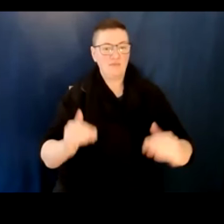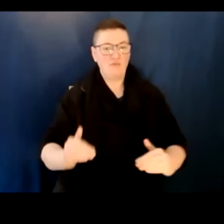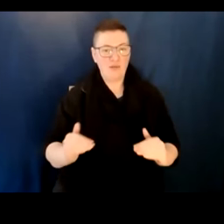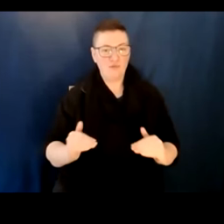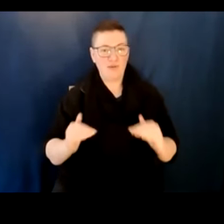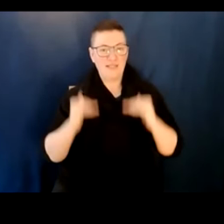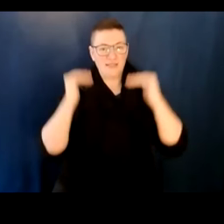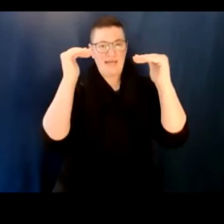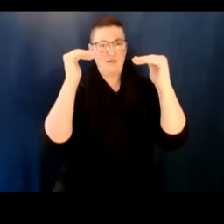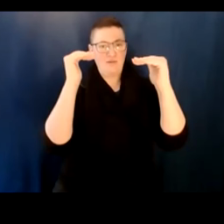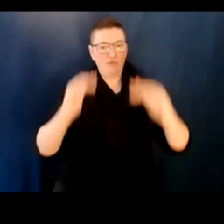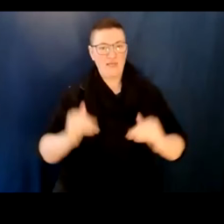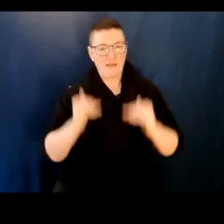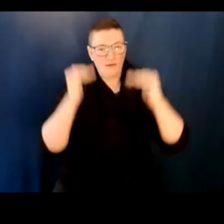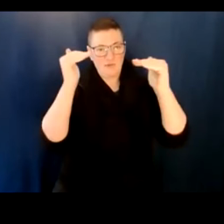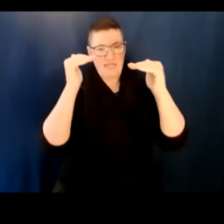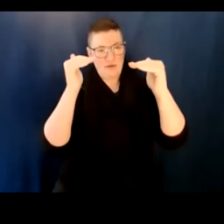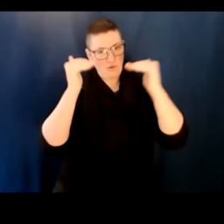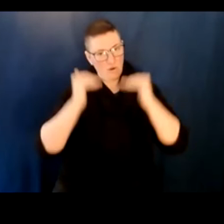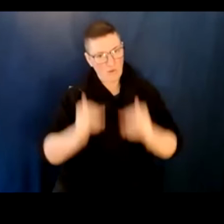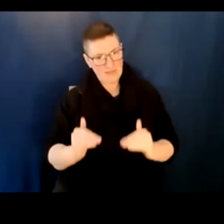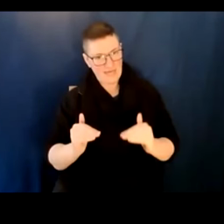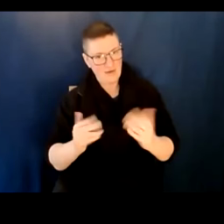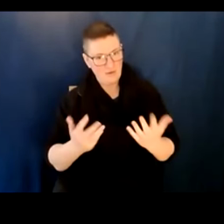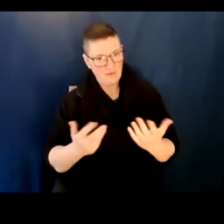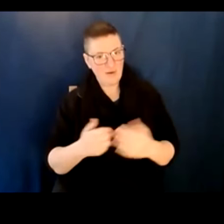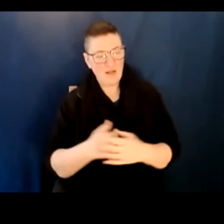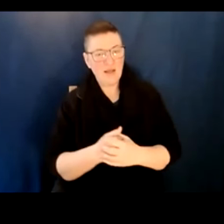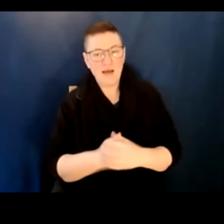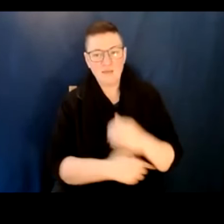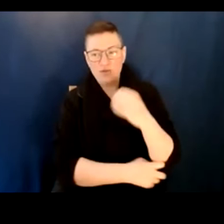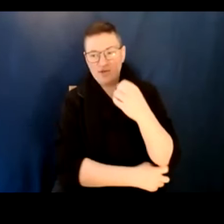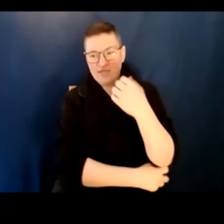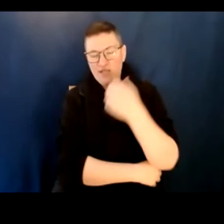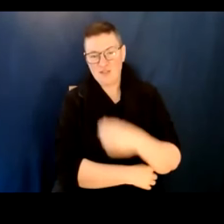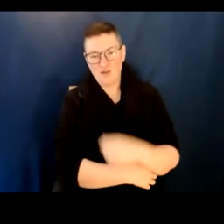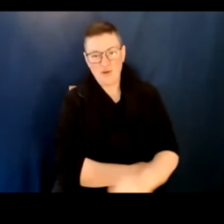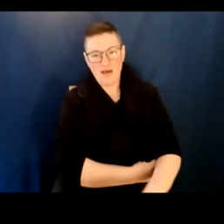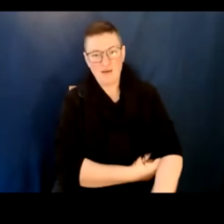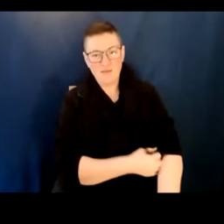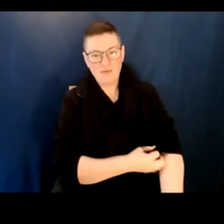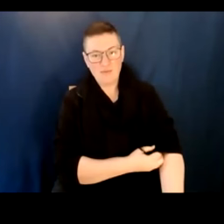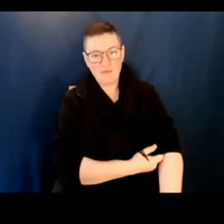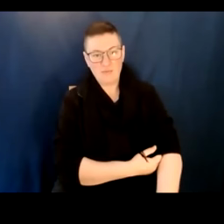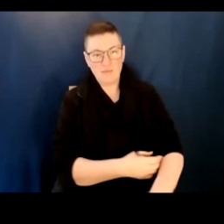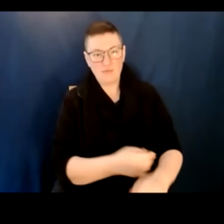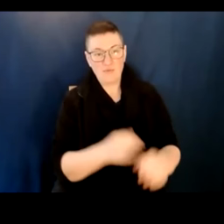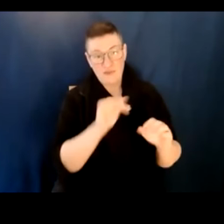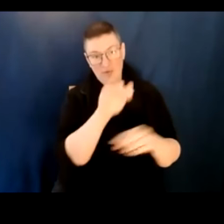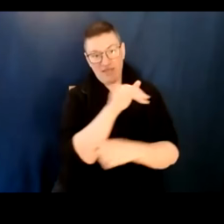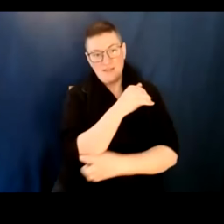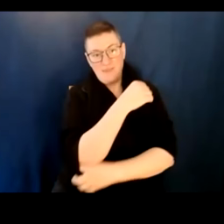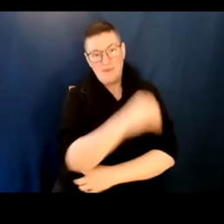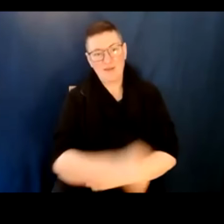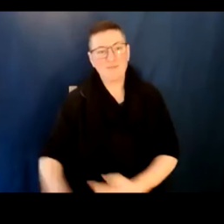or like raising a standard or lowering standard. So those signs also